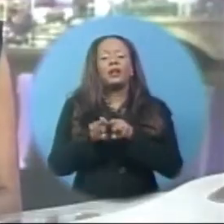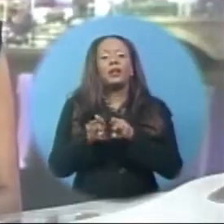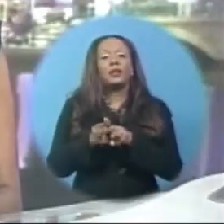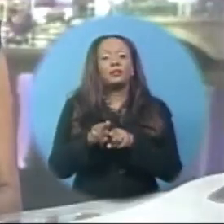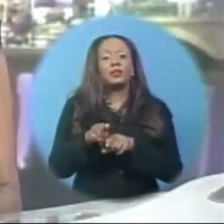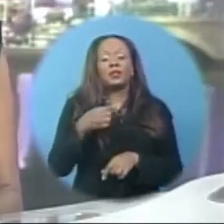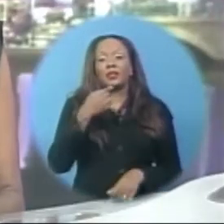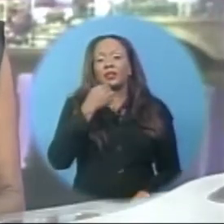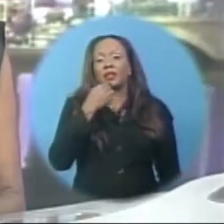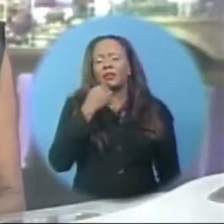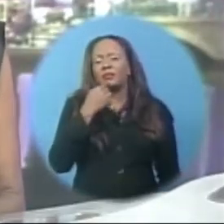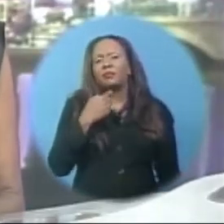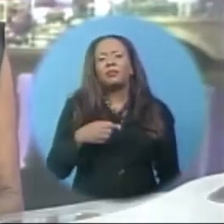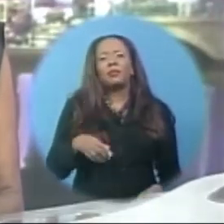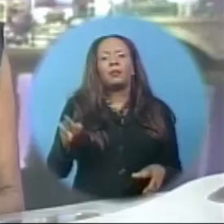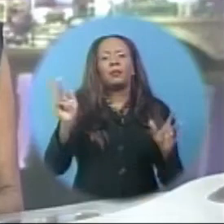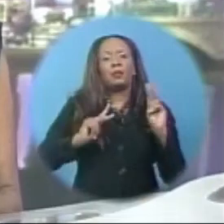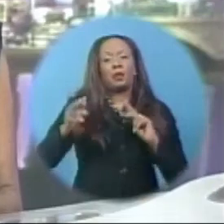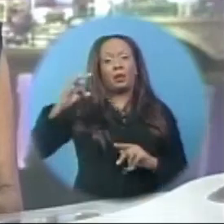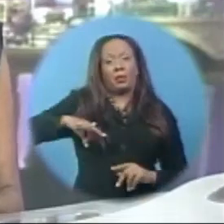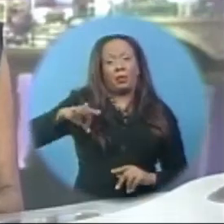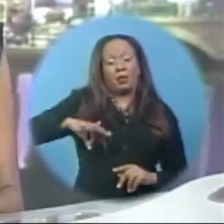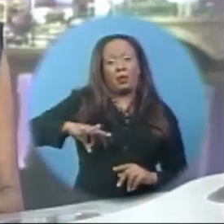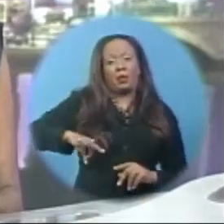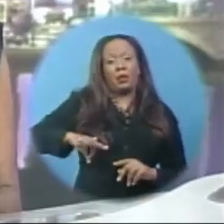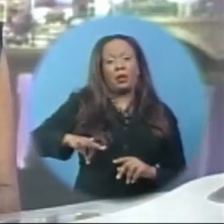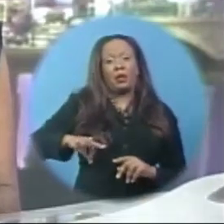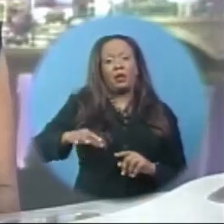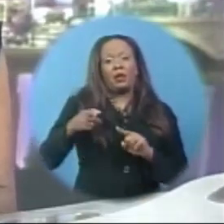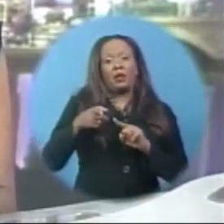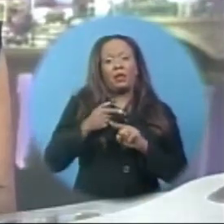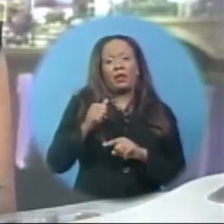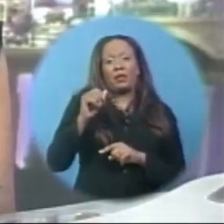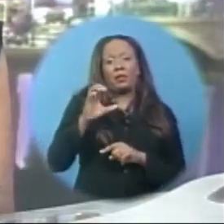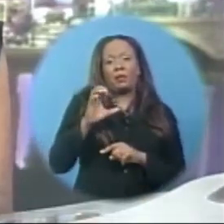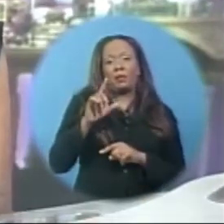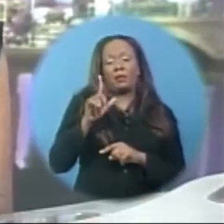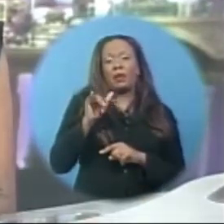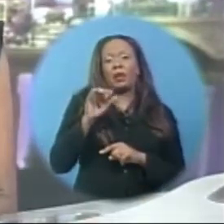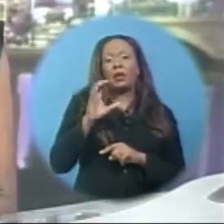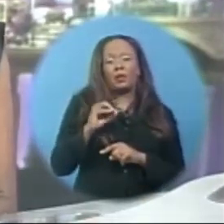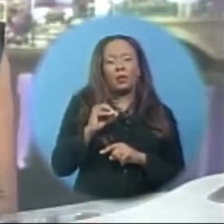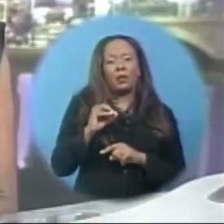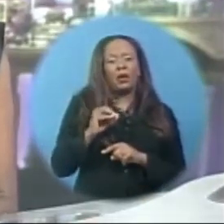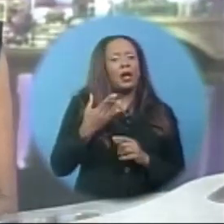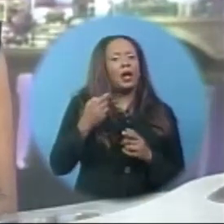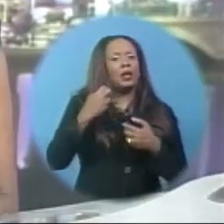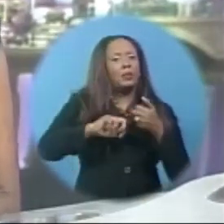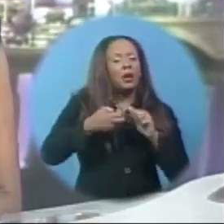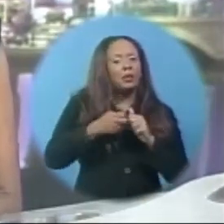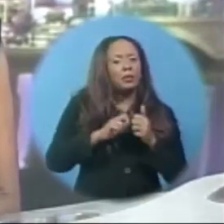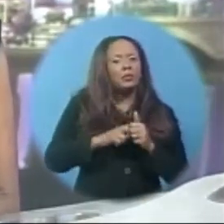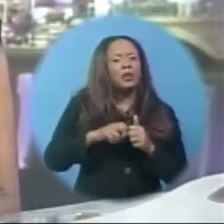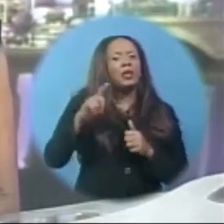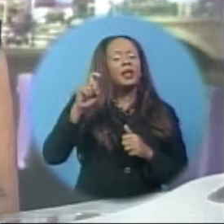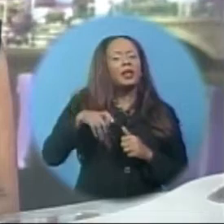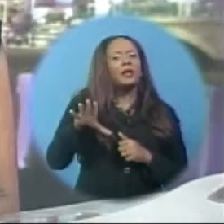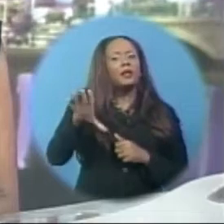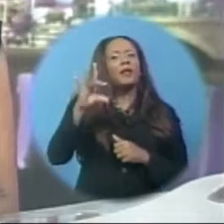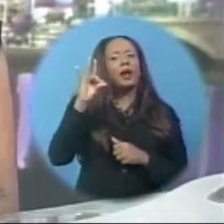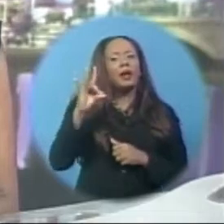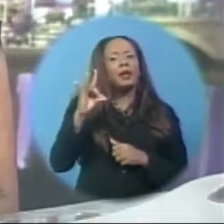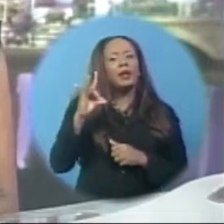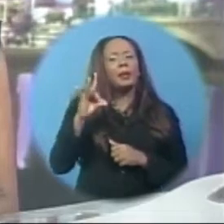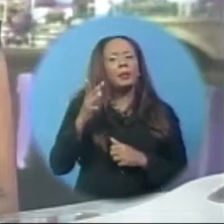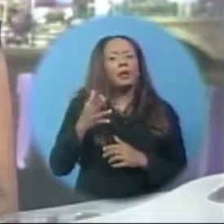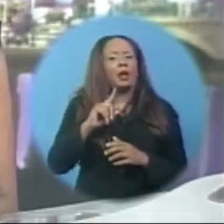Abrams also wants to see people who have benefited in CLICO's last days be held accountable and funds traced. He has urged the authorities